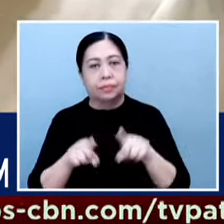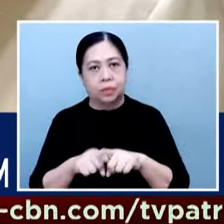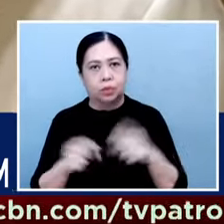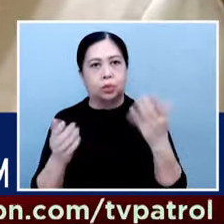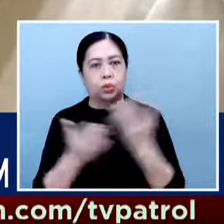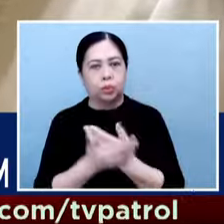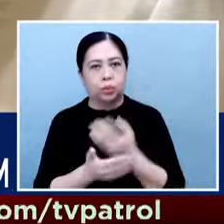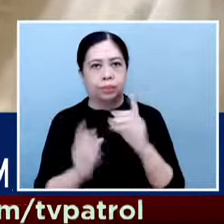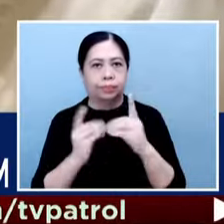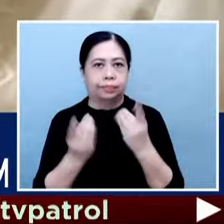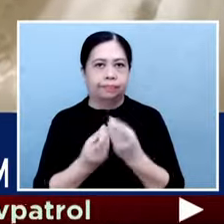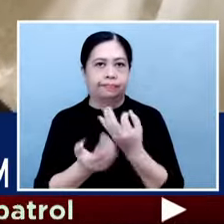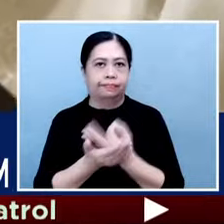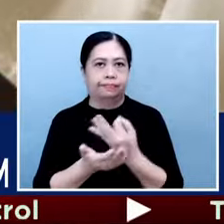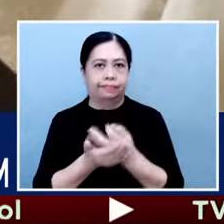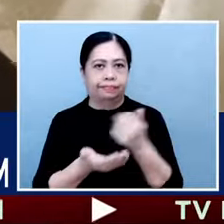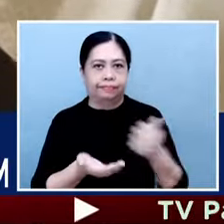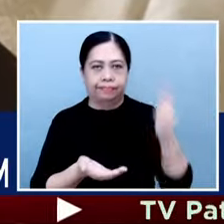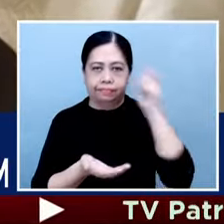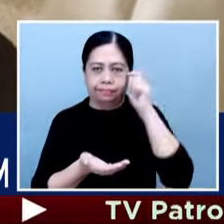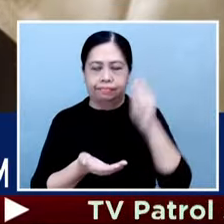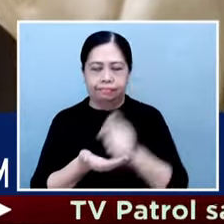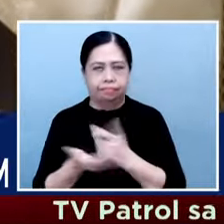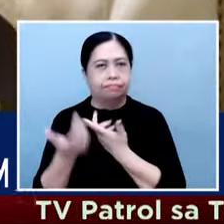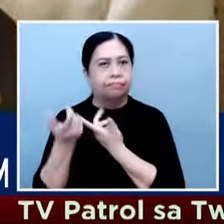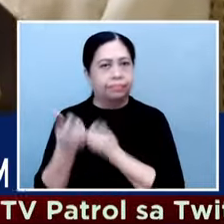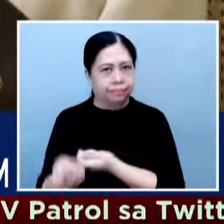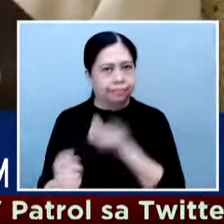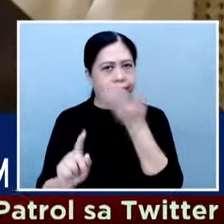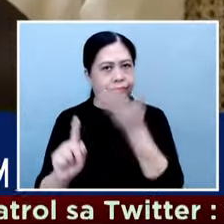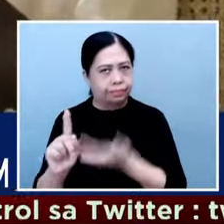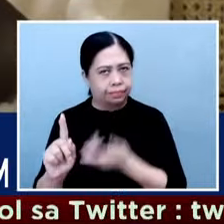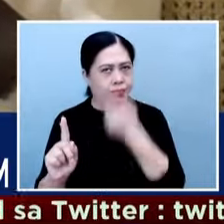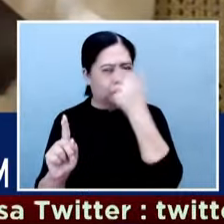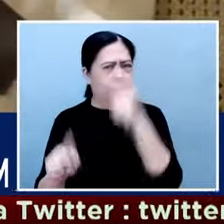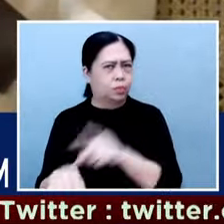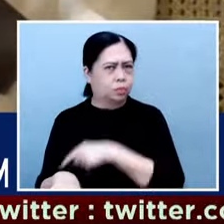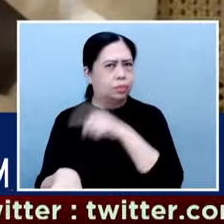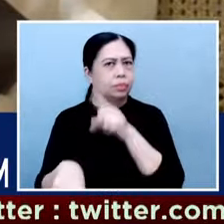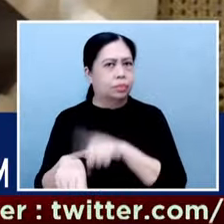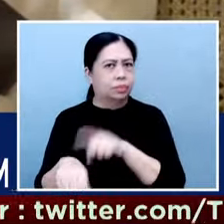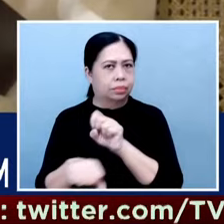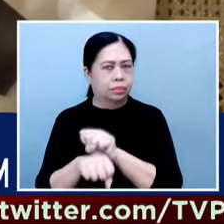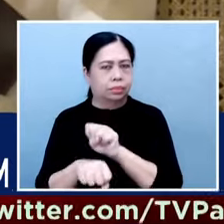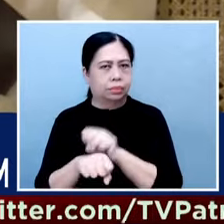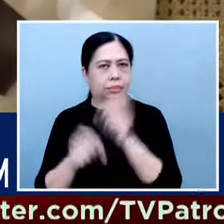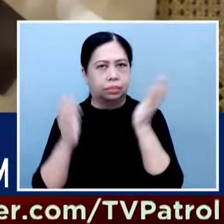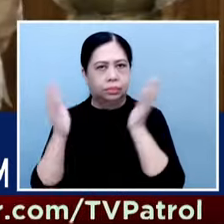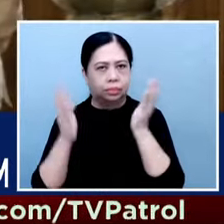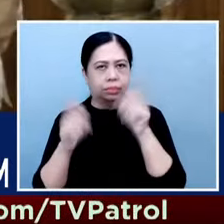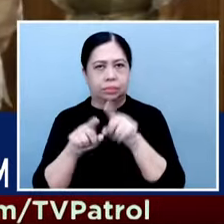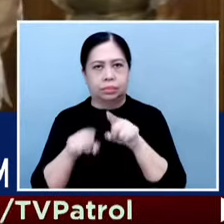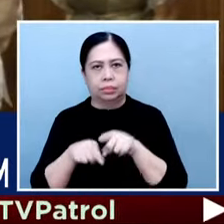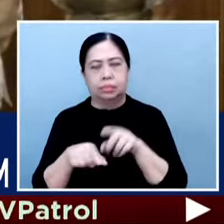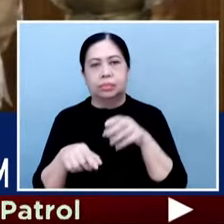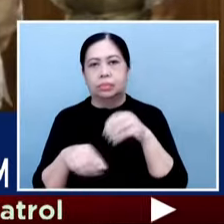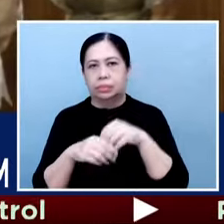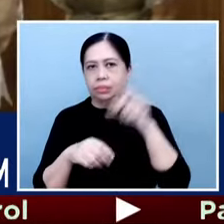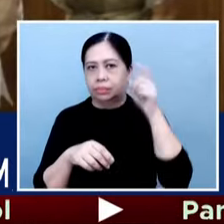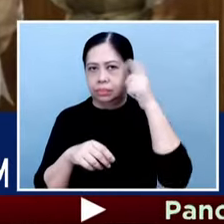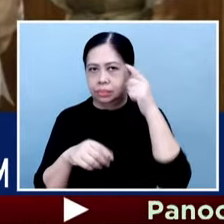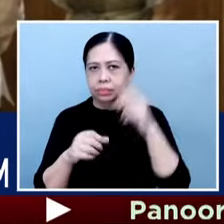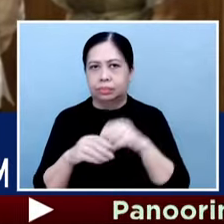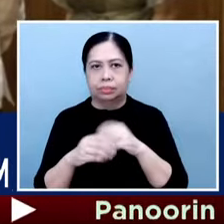Secretary. Kumpiyansa naman si Pangulo Marcos kay Recto dahil sa tagal na rin ito sa paglilingkod sa gobyerno. He has a